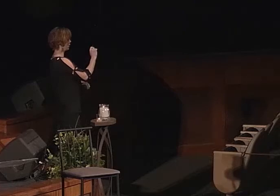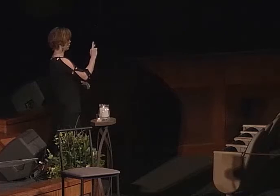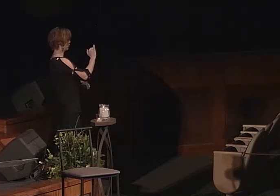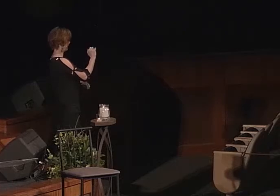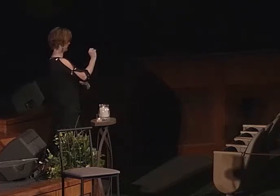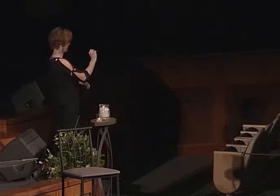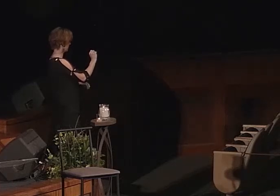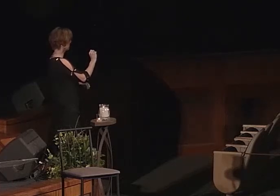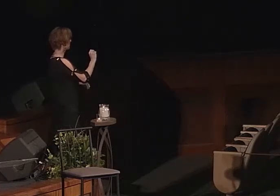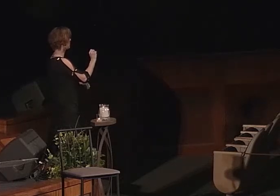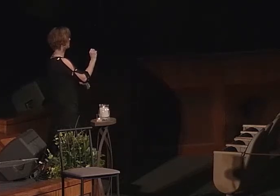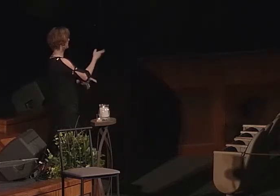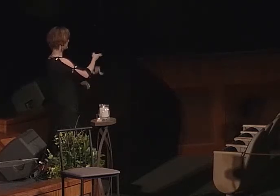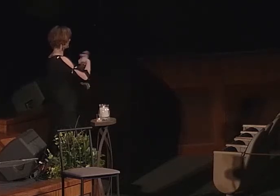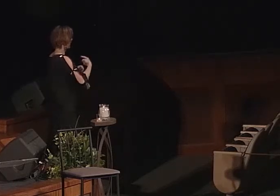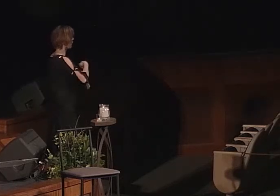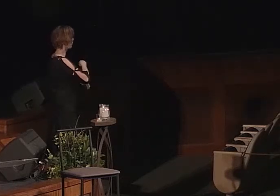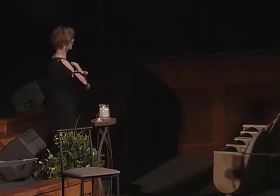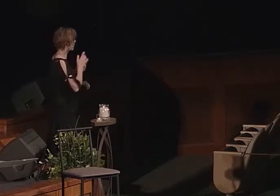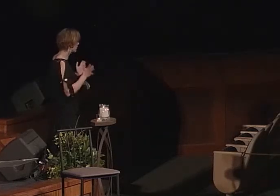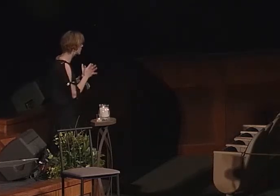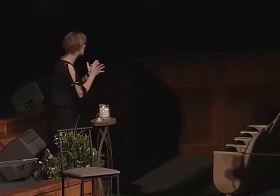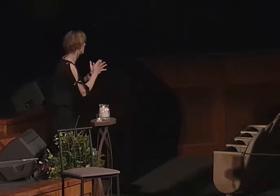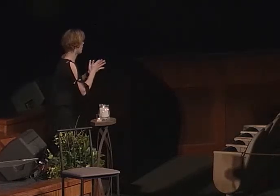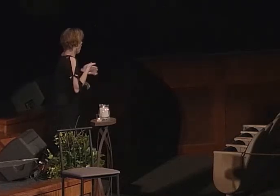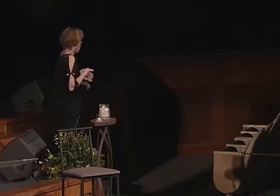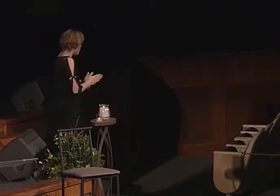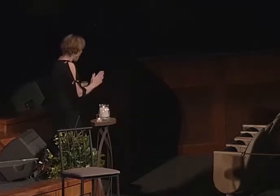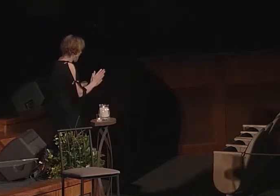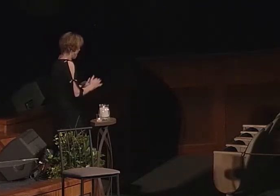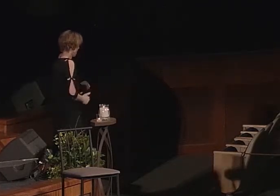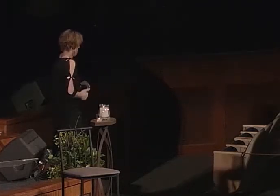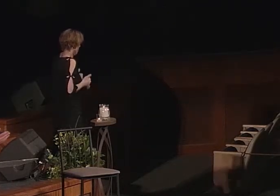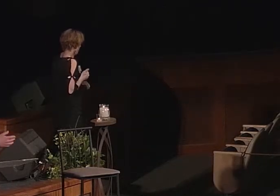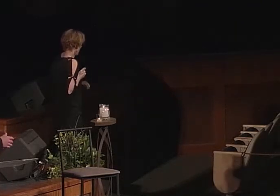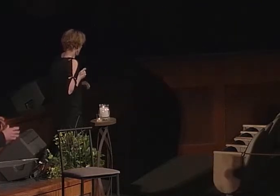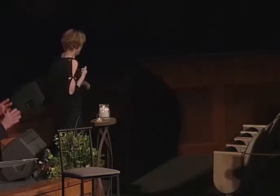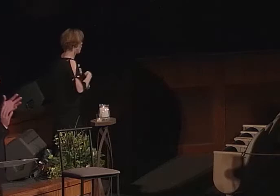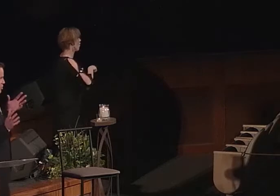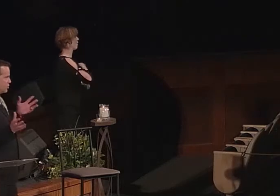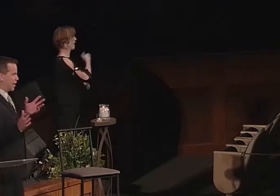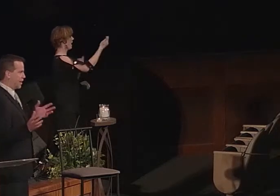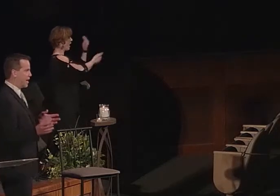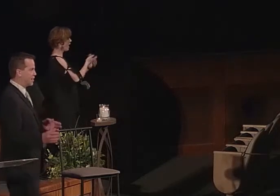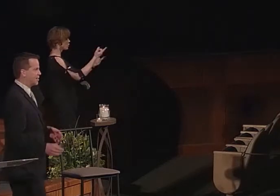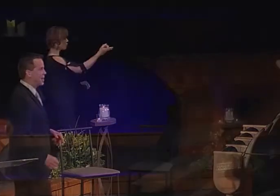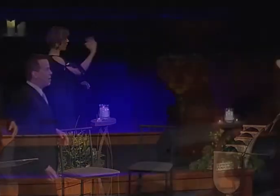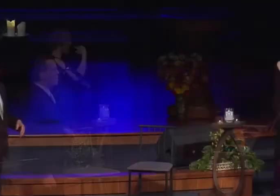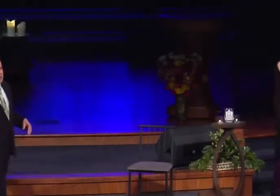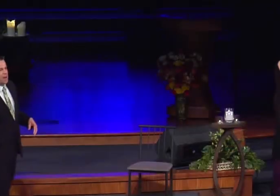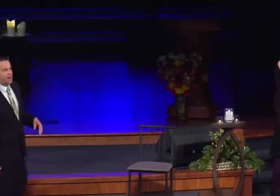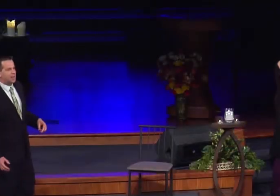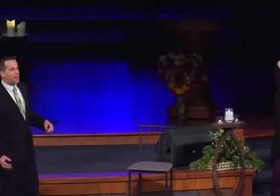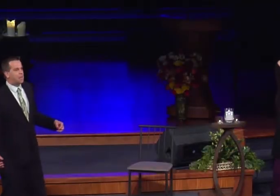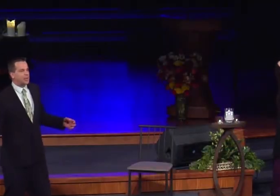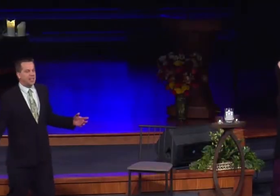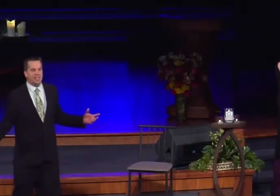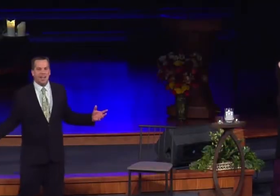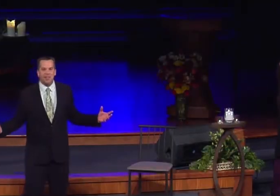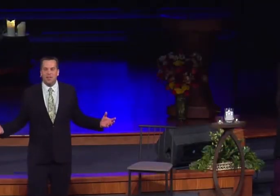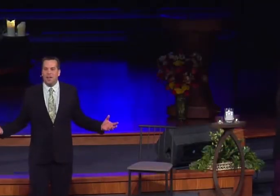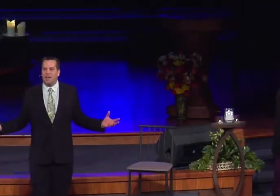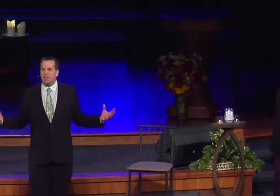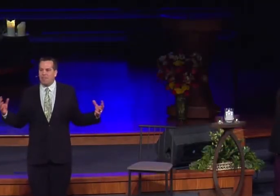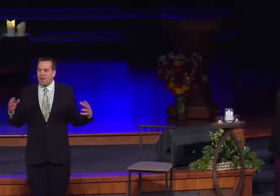we are promoting a way of life. And we're not so much about welcoming all people so we can convince you to think just like us. We're about